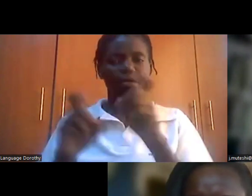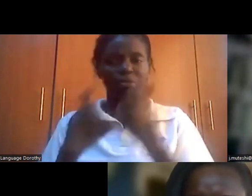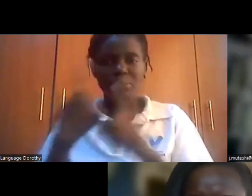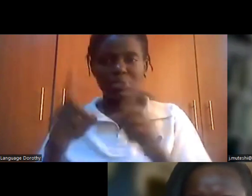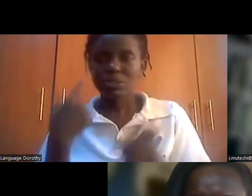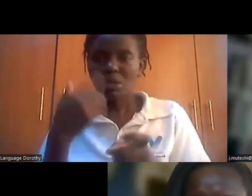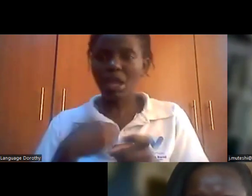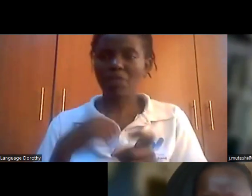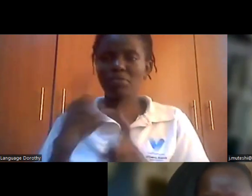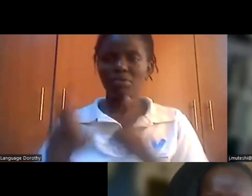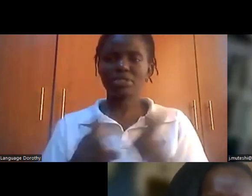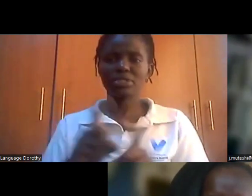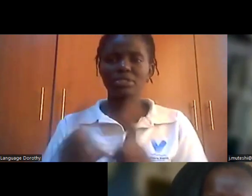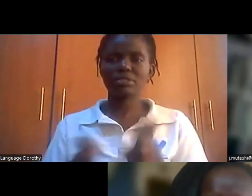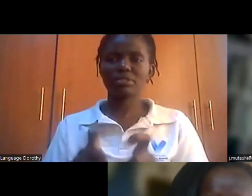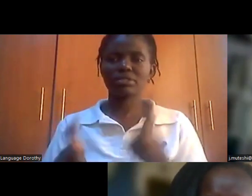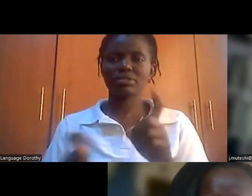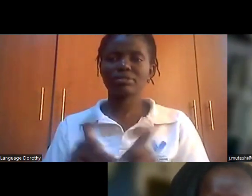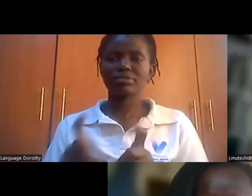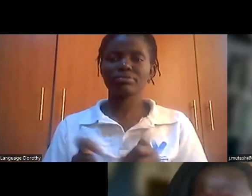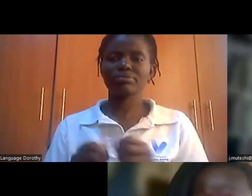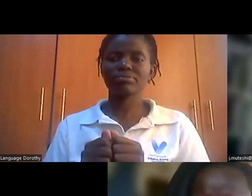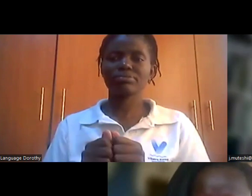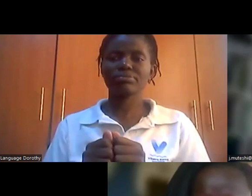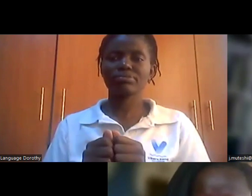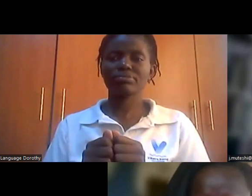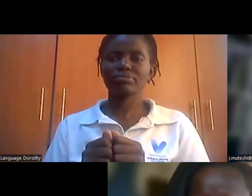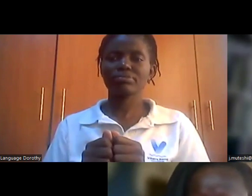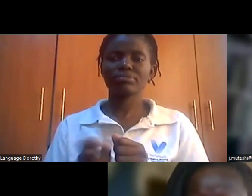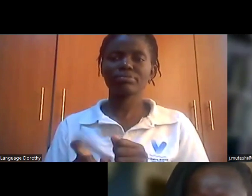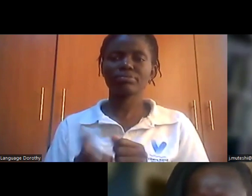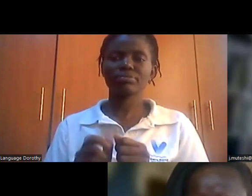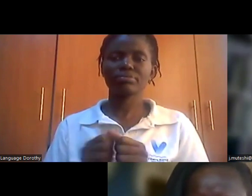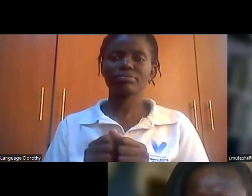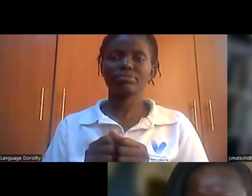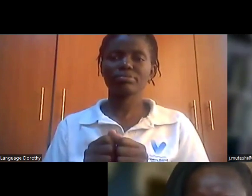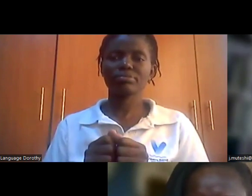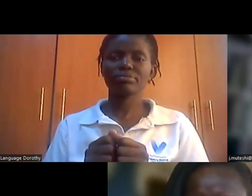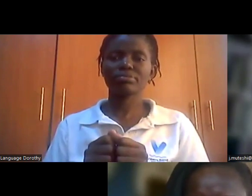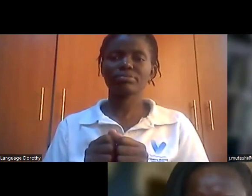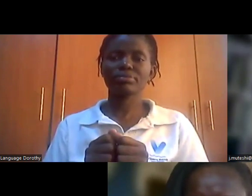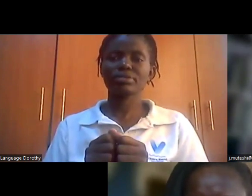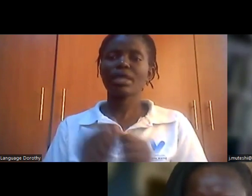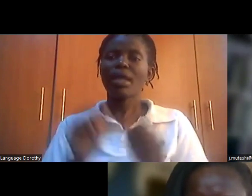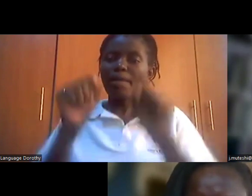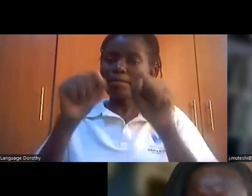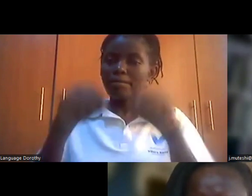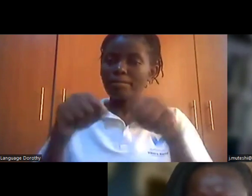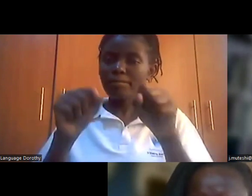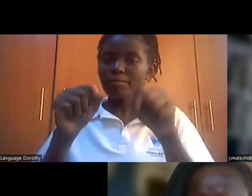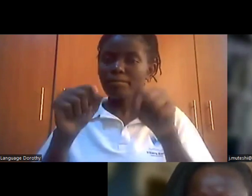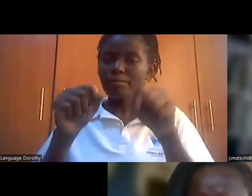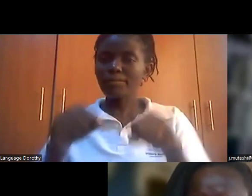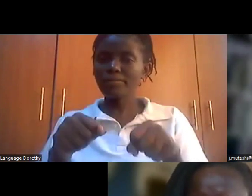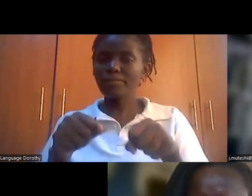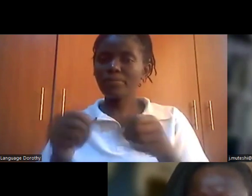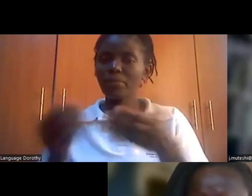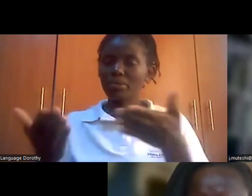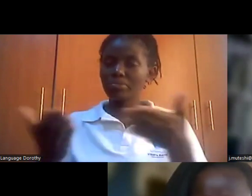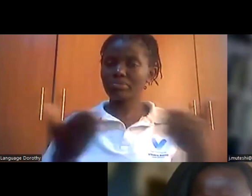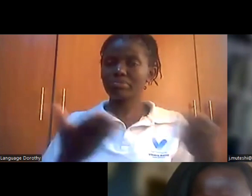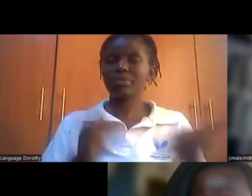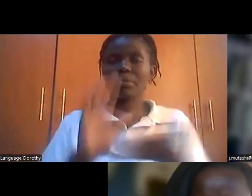help here. There may be comments and questions in the chat that we can bring forward and open or